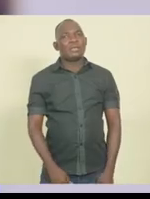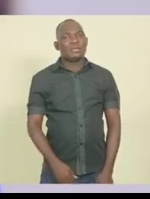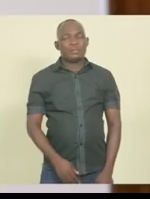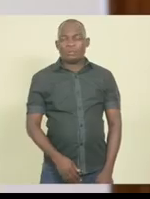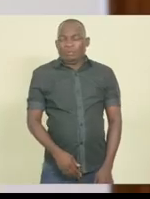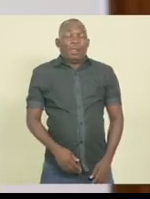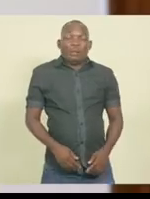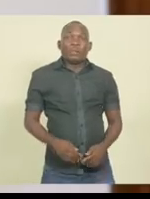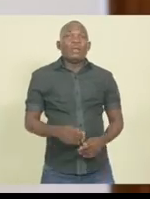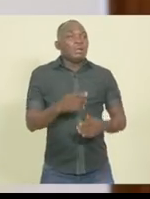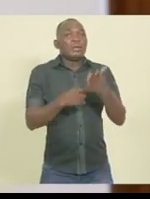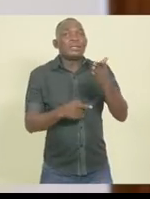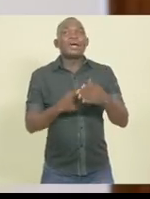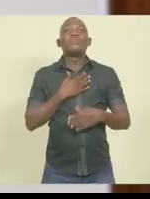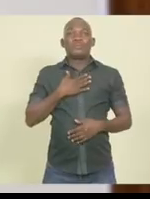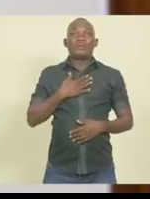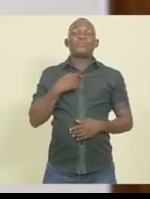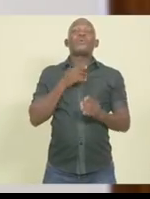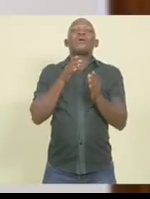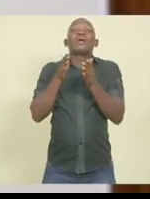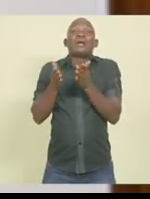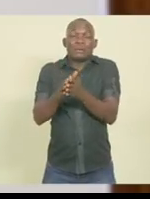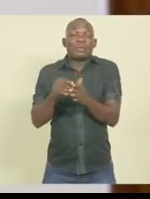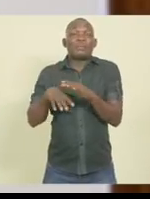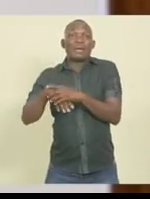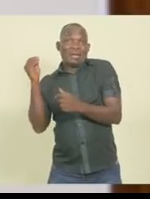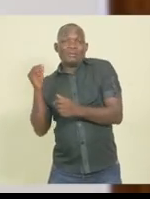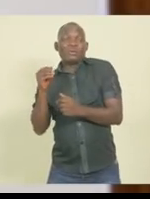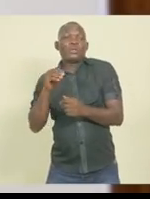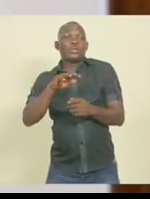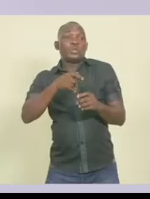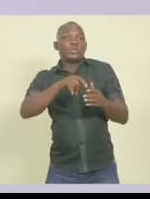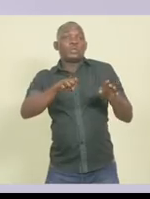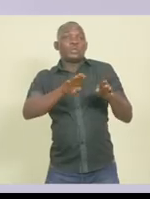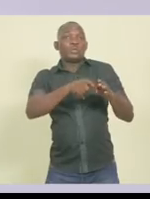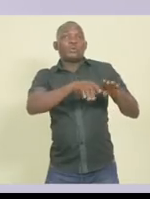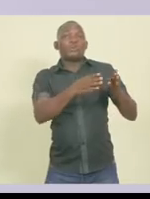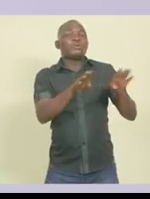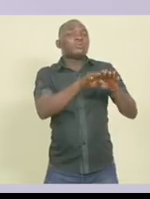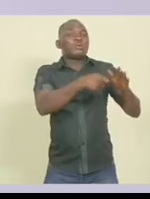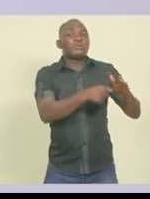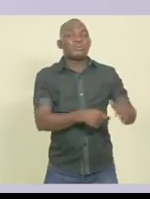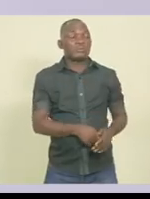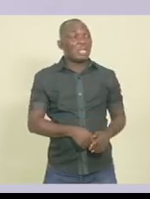What is it? Madam, I wanted to ask if I should go and lock Titi's door. As for you,